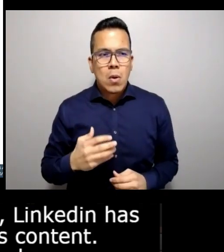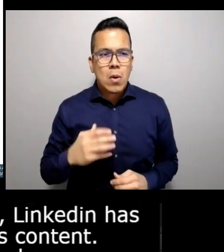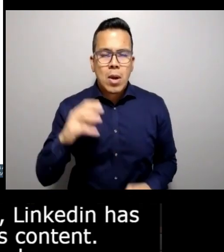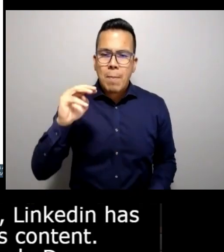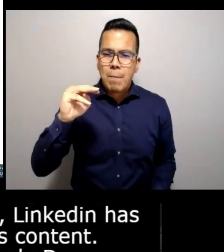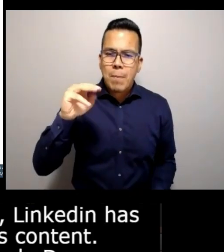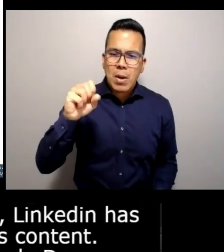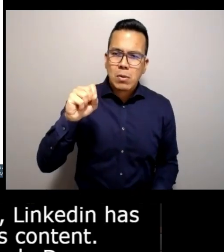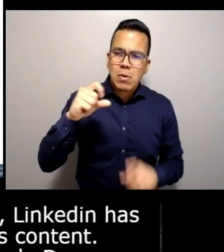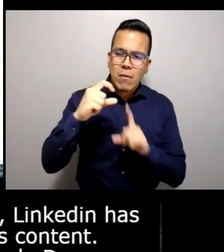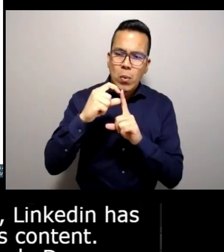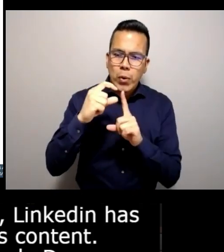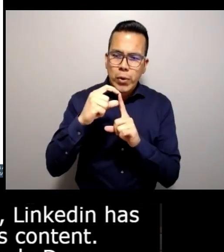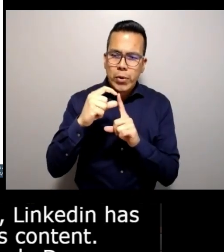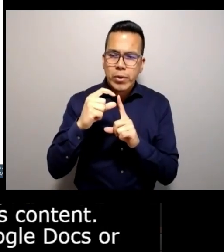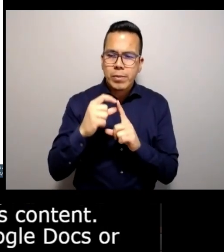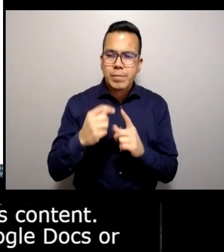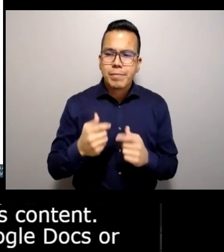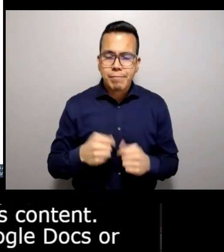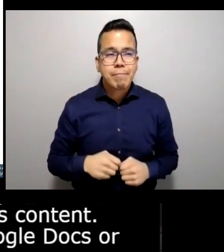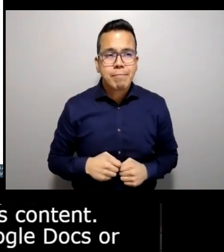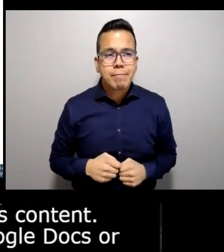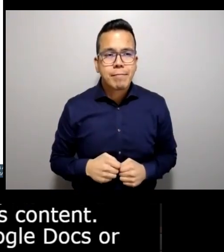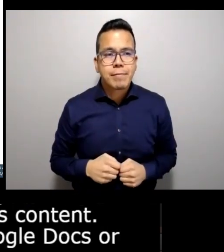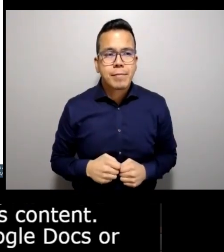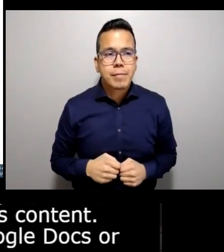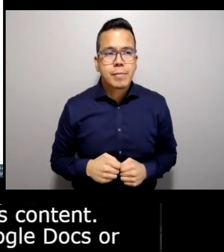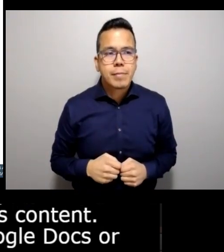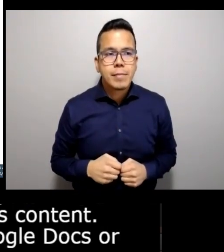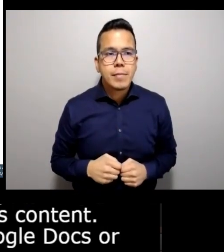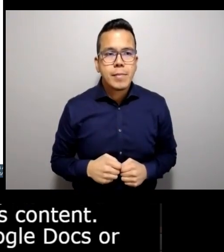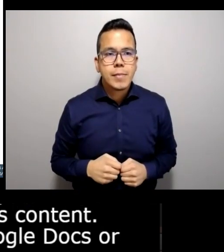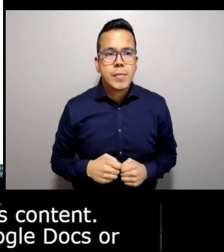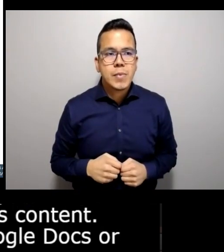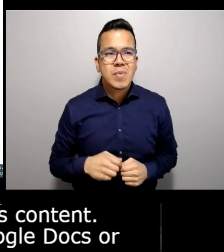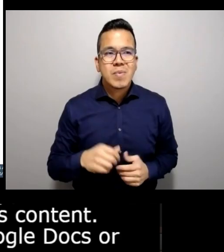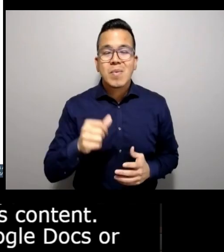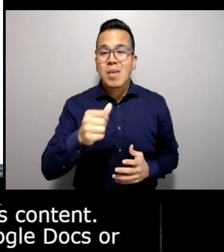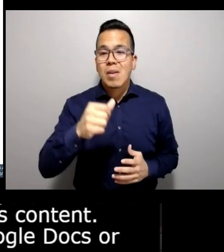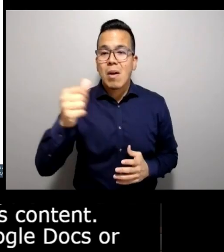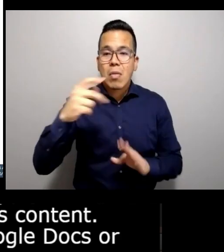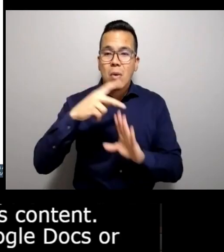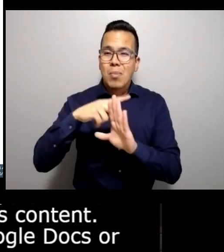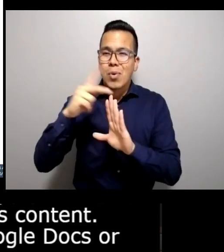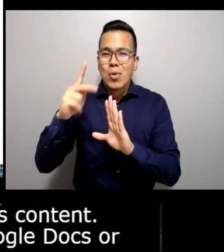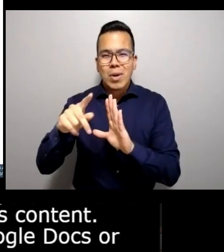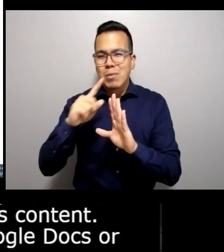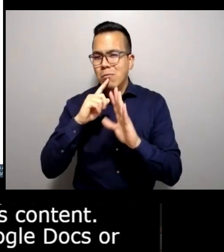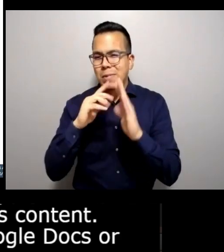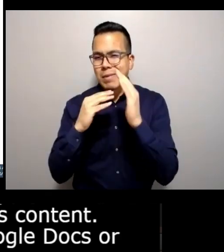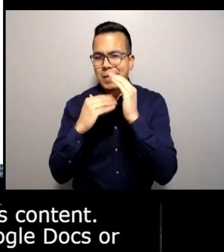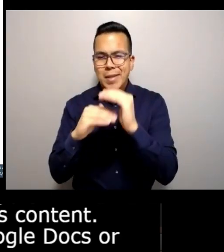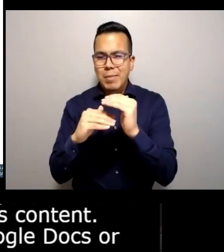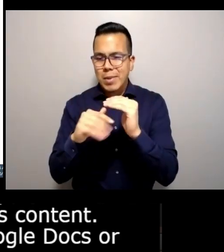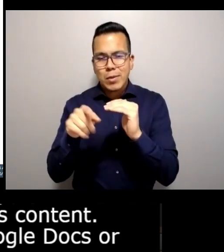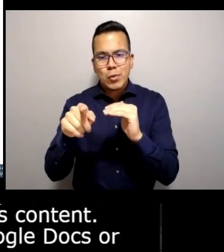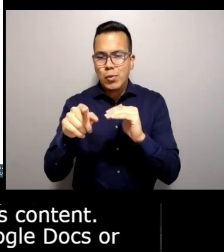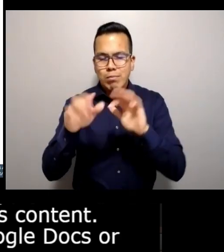Microsoft Word. In other cases, you're really limited to just entering straight